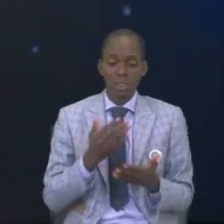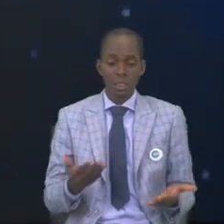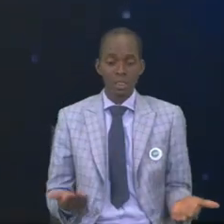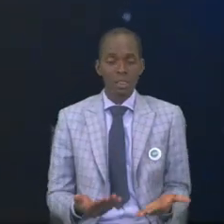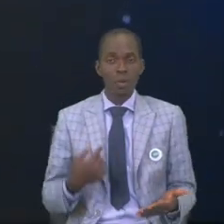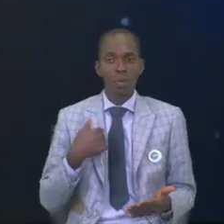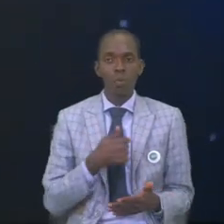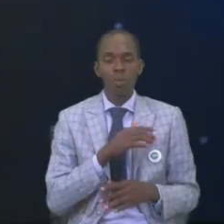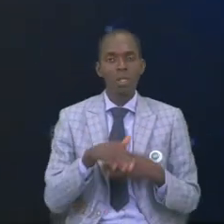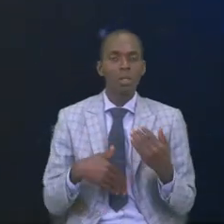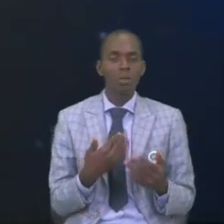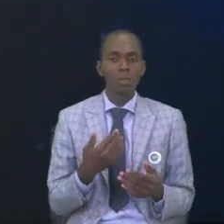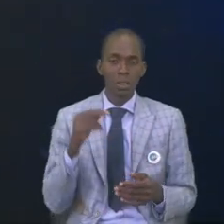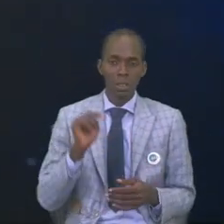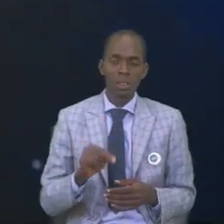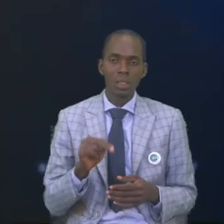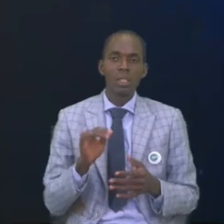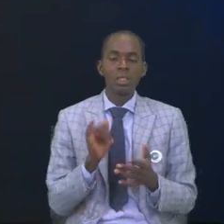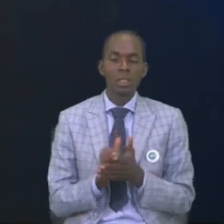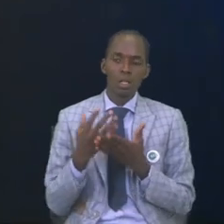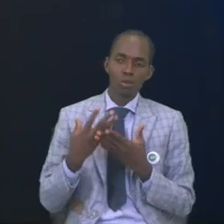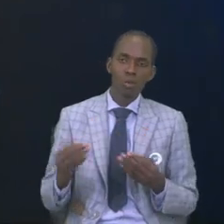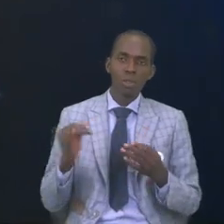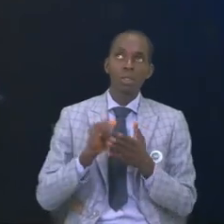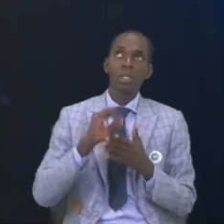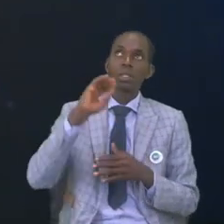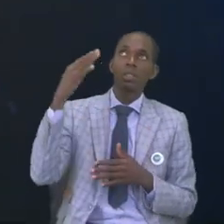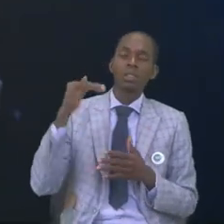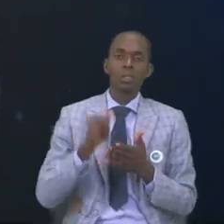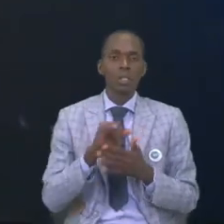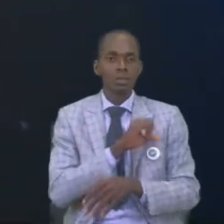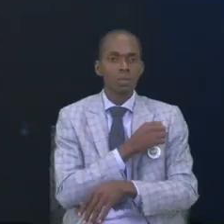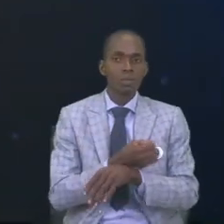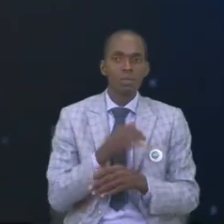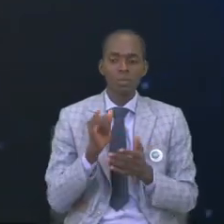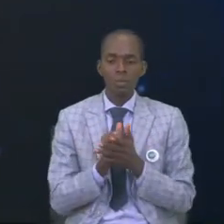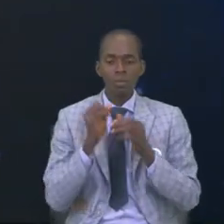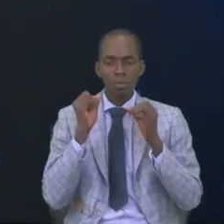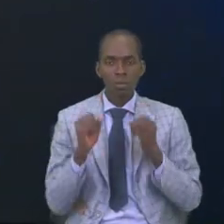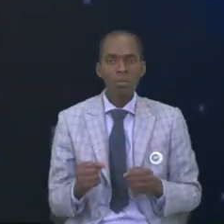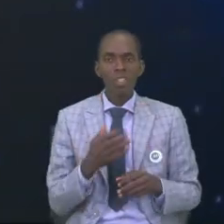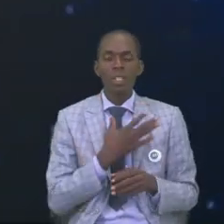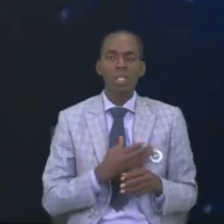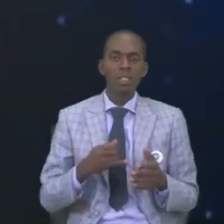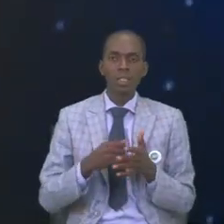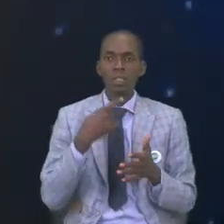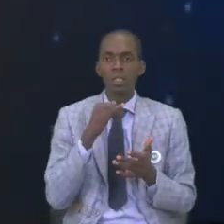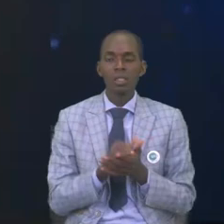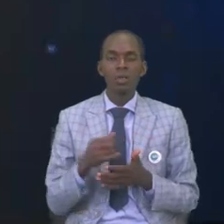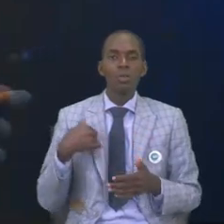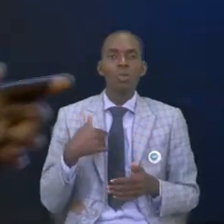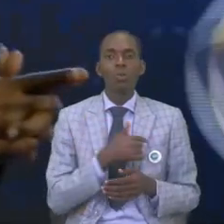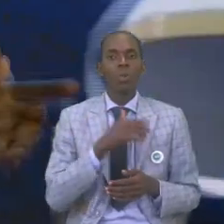the solution, and we need all the grace, and we need all the strength, and we need all the power. And it says we shall